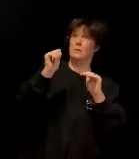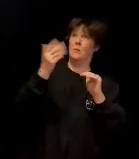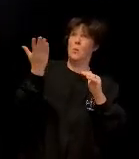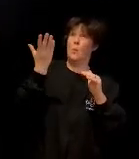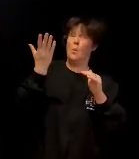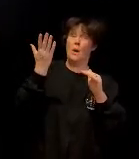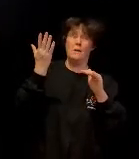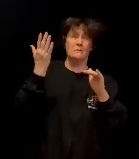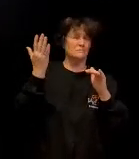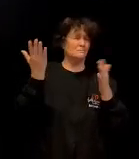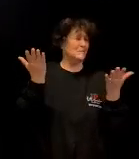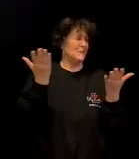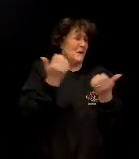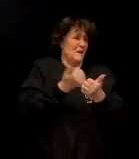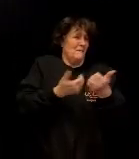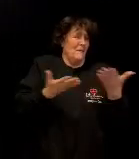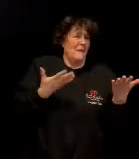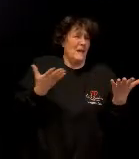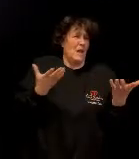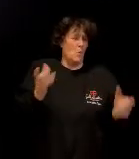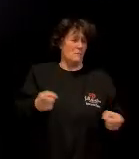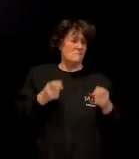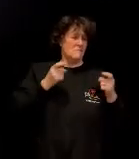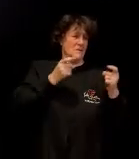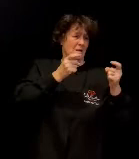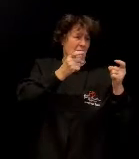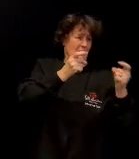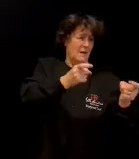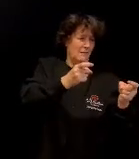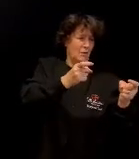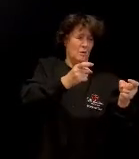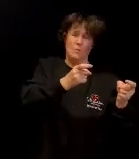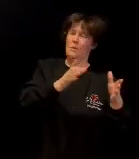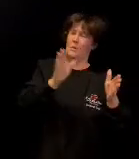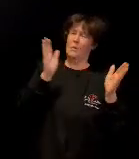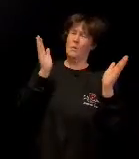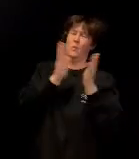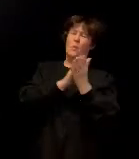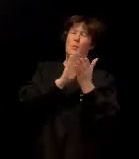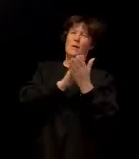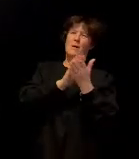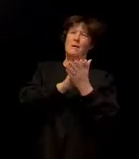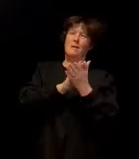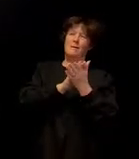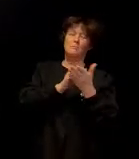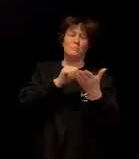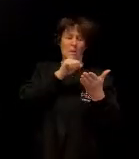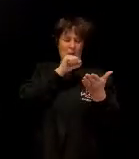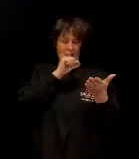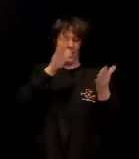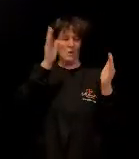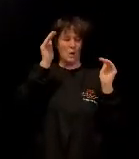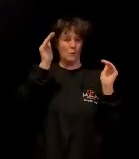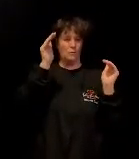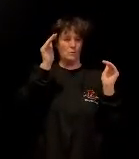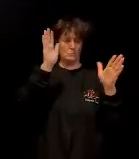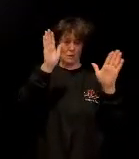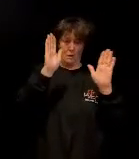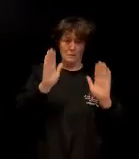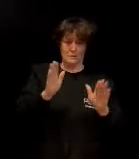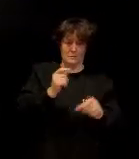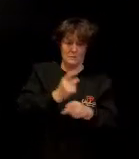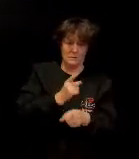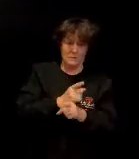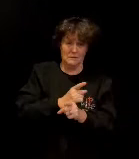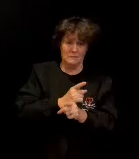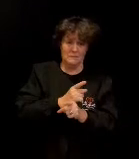riches of the glory in his inheritance is. And I looked at those things and I thought, I love hope. Being hopeful is awesome, amen?